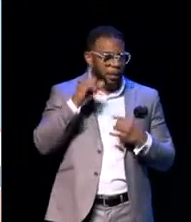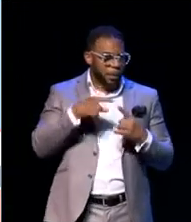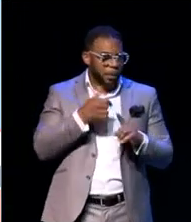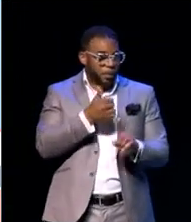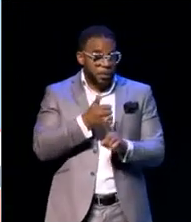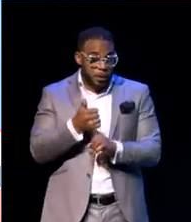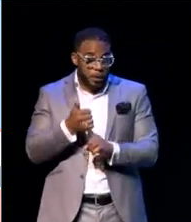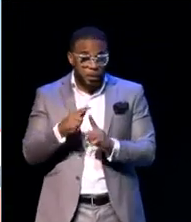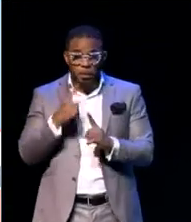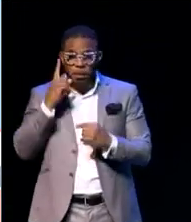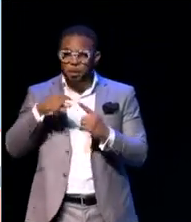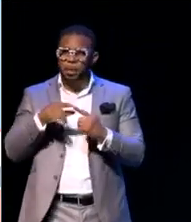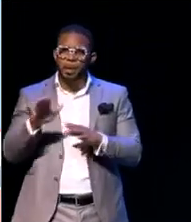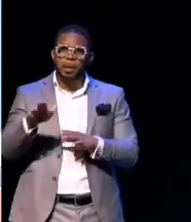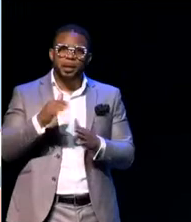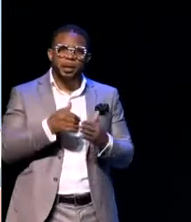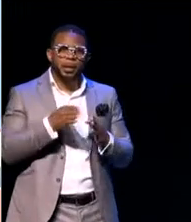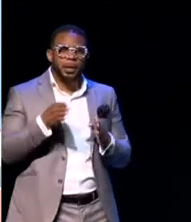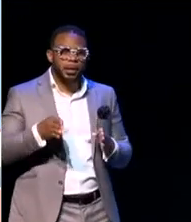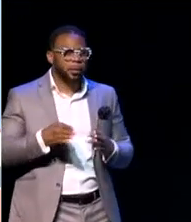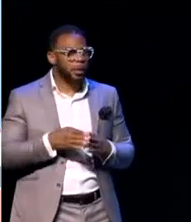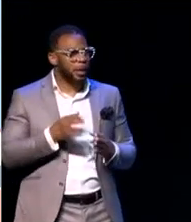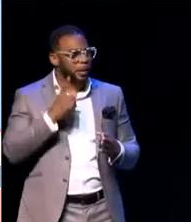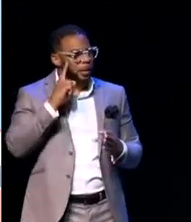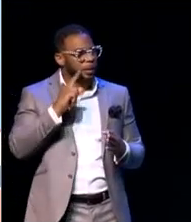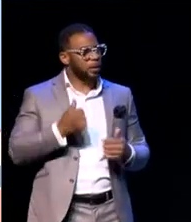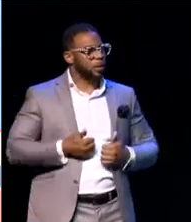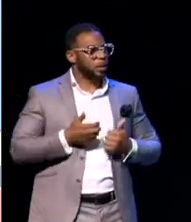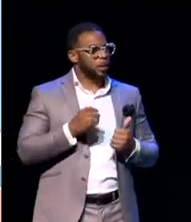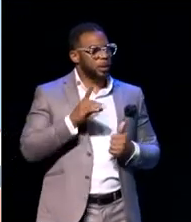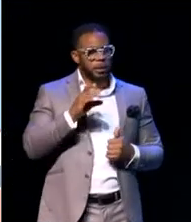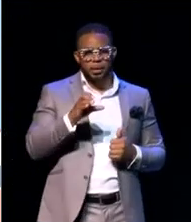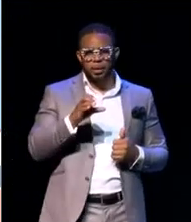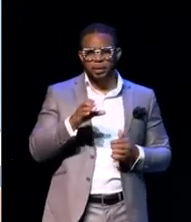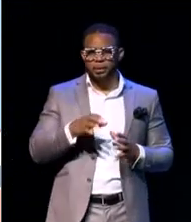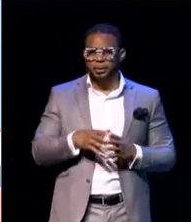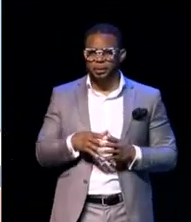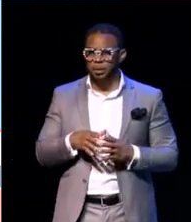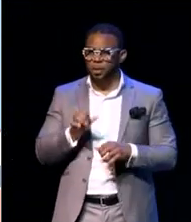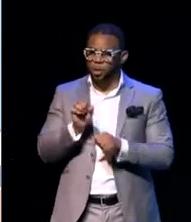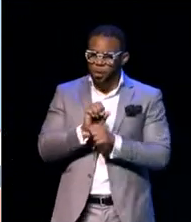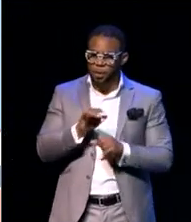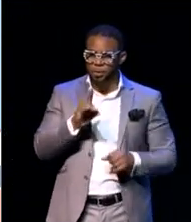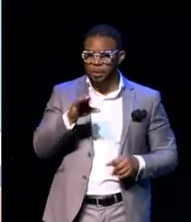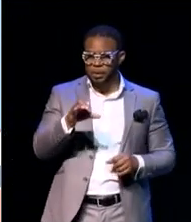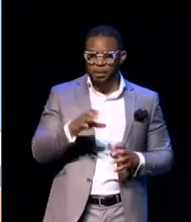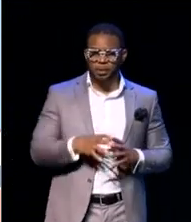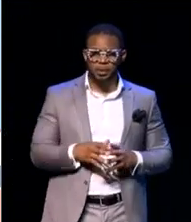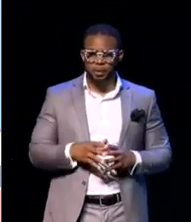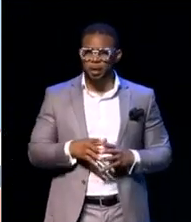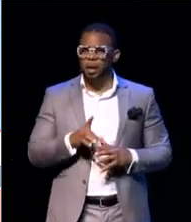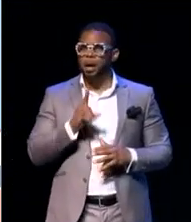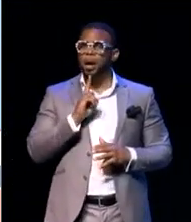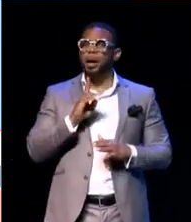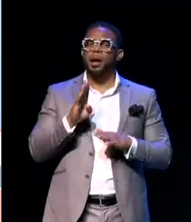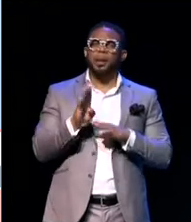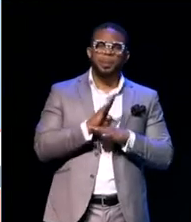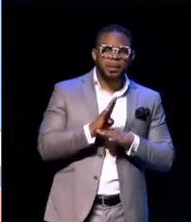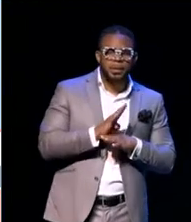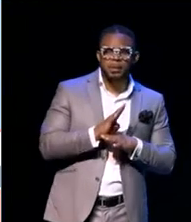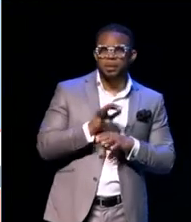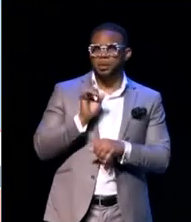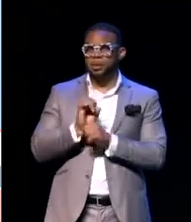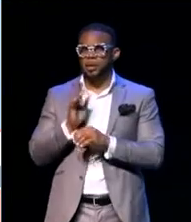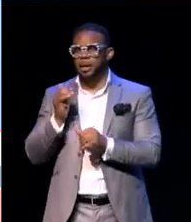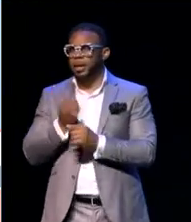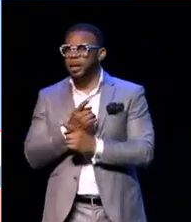about themselves, but to think about their neighbor. And I think the residents of the District of Columbia, the workers of the District of Columbia, our businesses, our